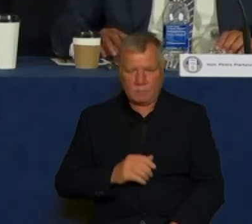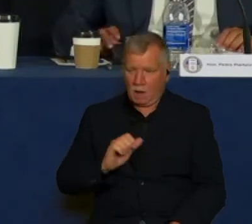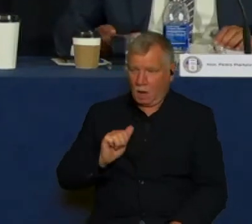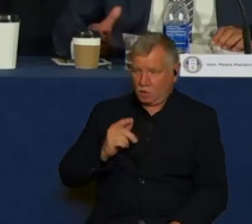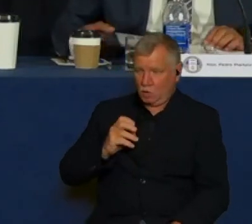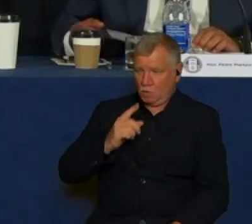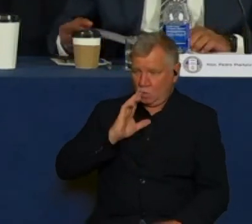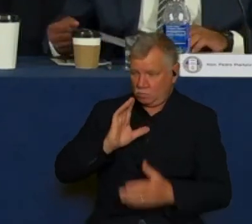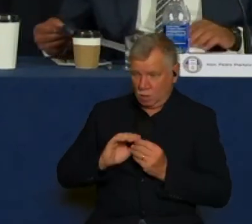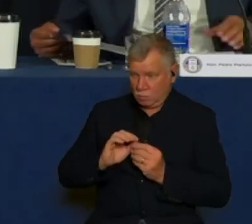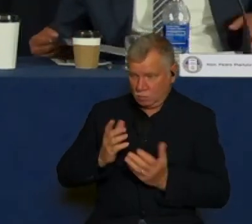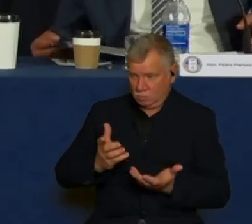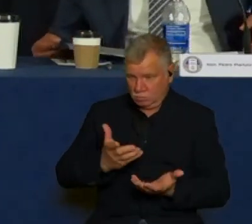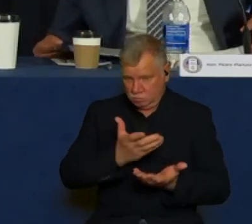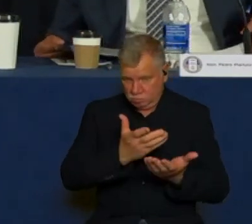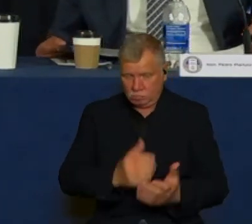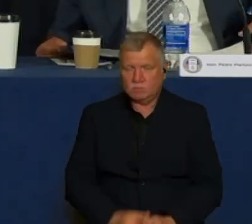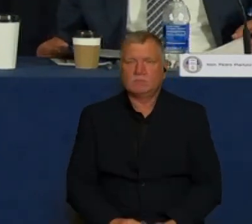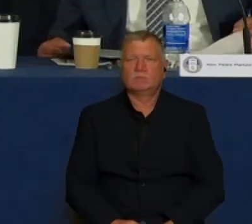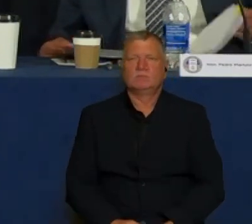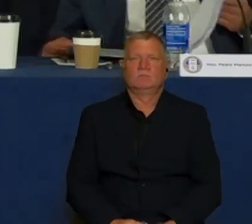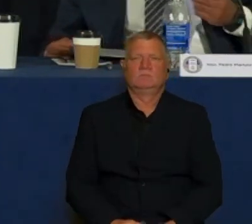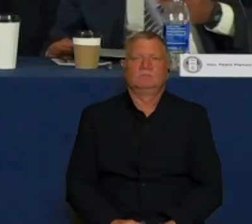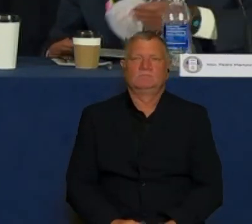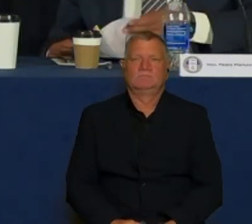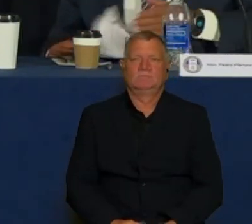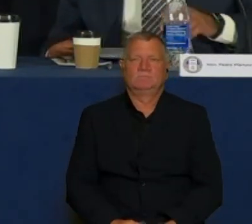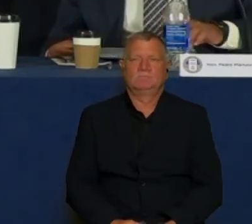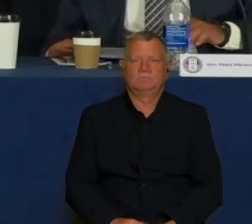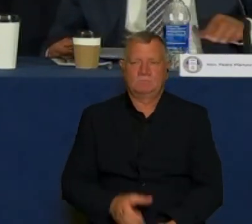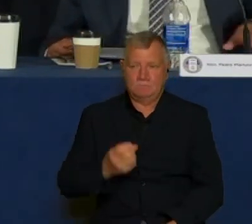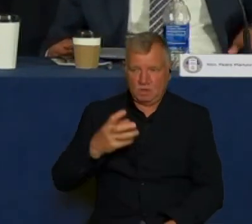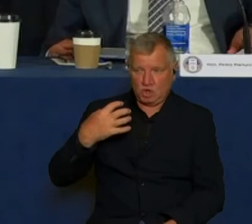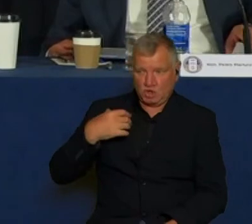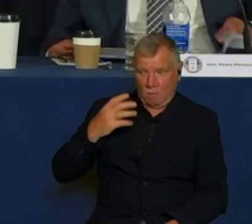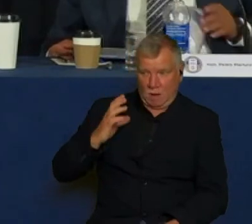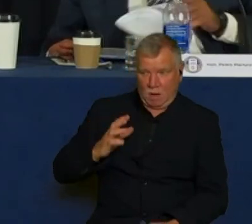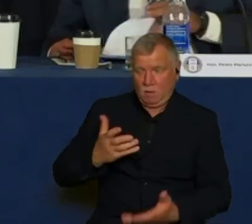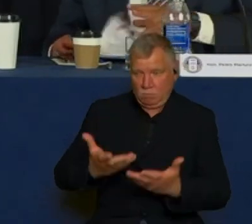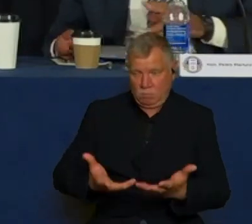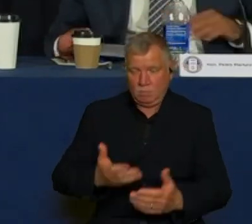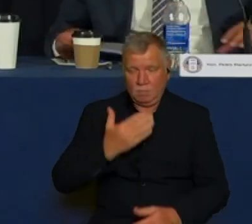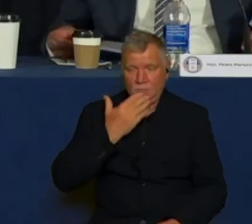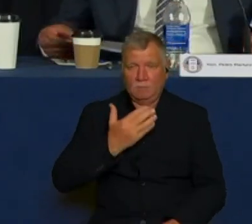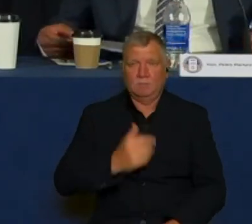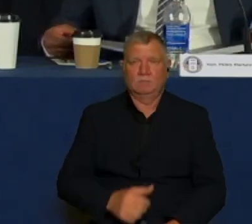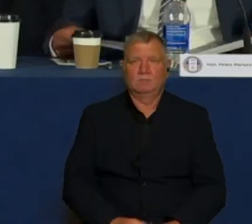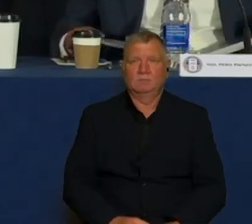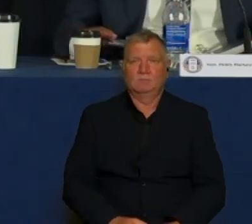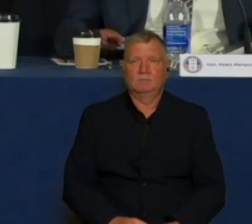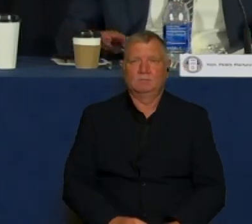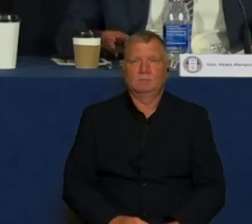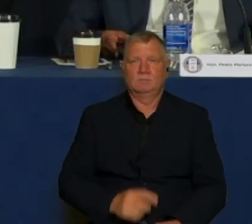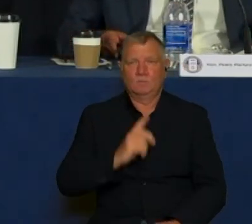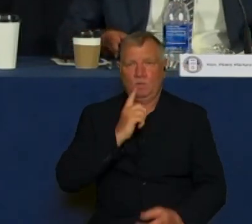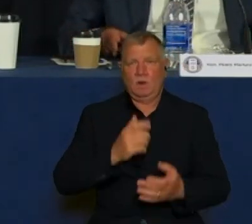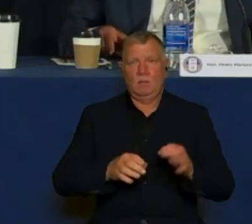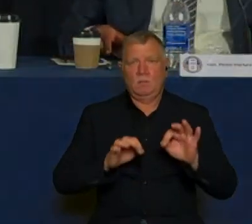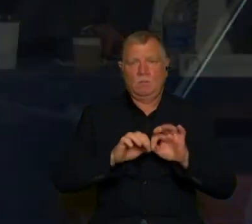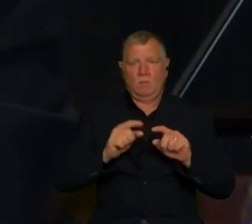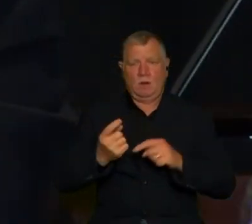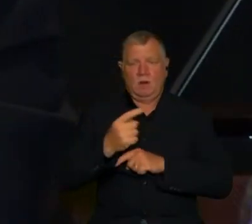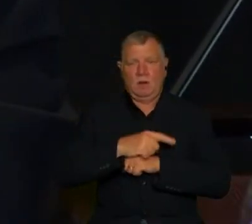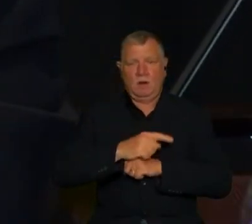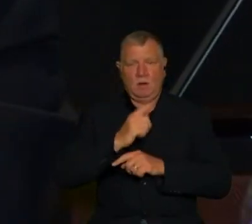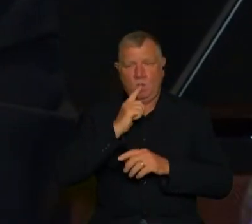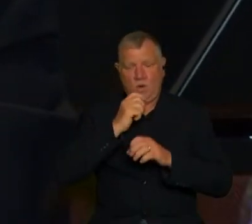to make remarks as well. Thank you, Mr. Chairman. I think this is a really important day as we're announcing